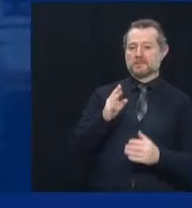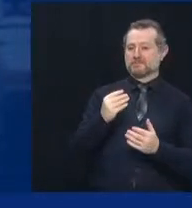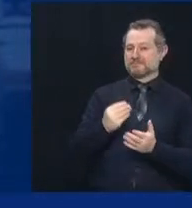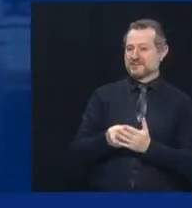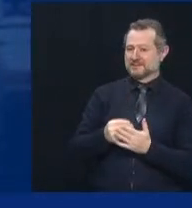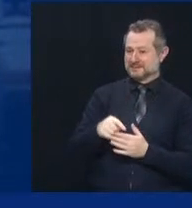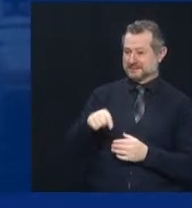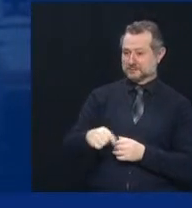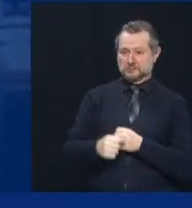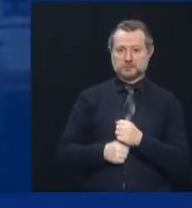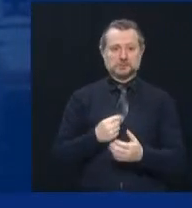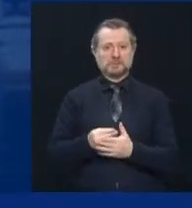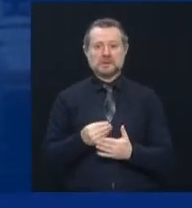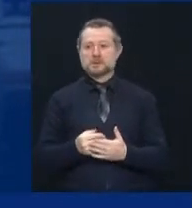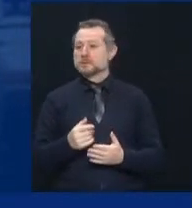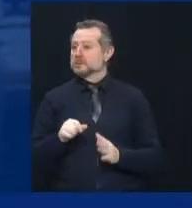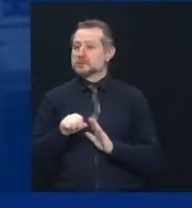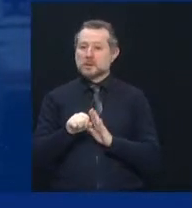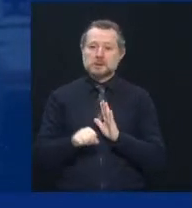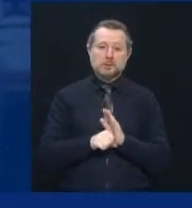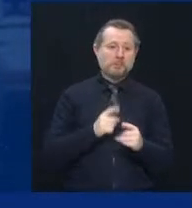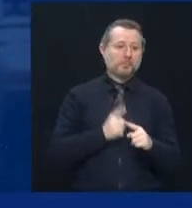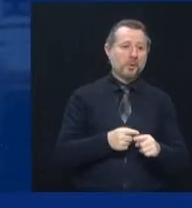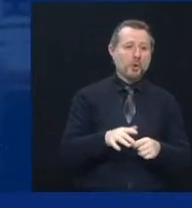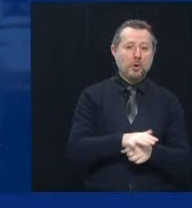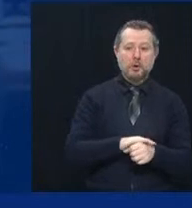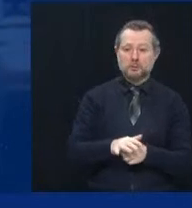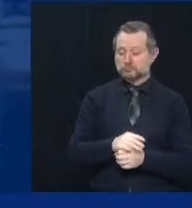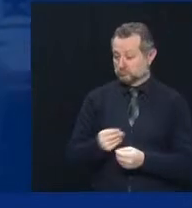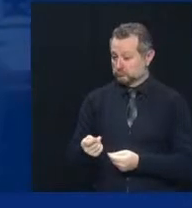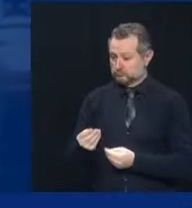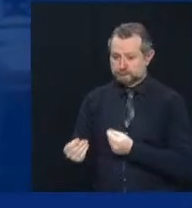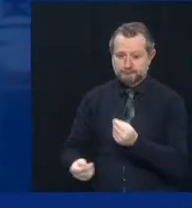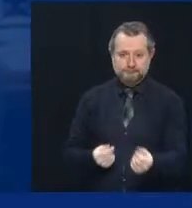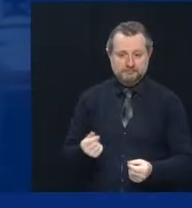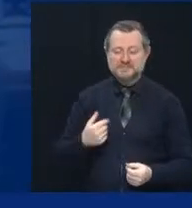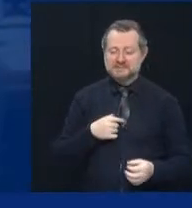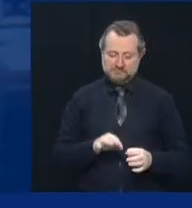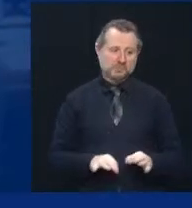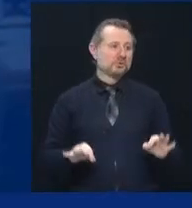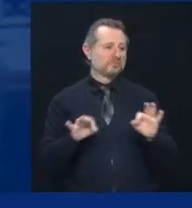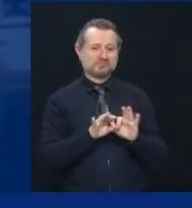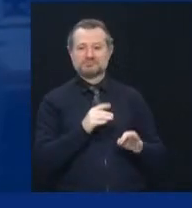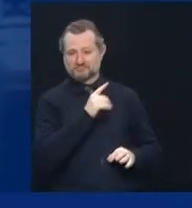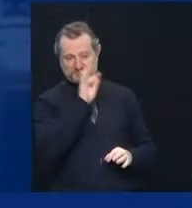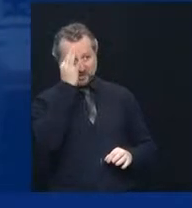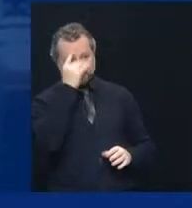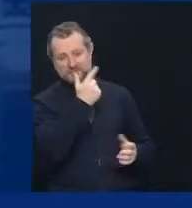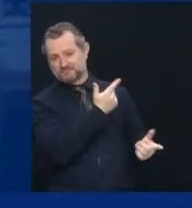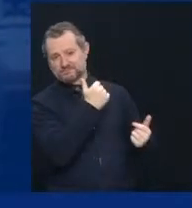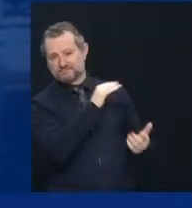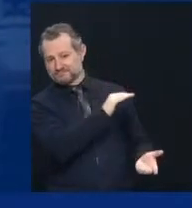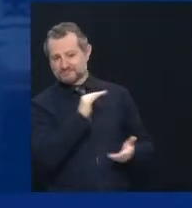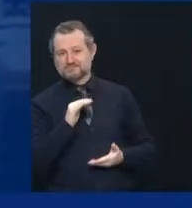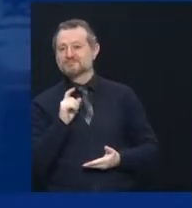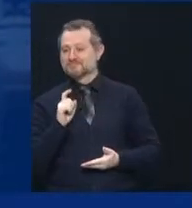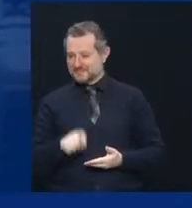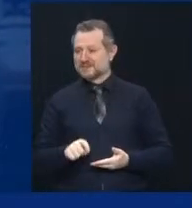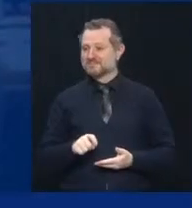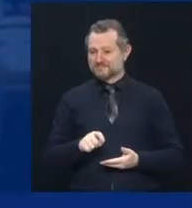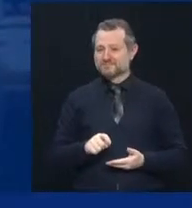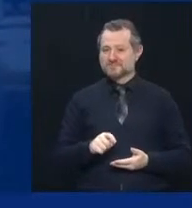local financing, and that's going to be key. And the federal government has to repeal